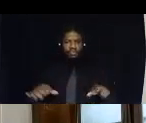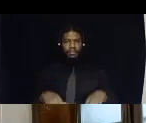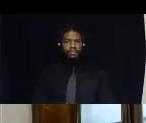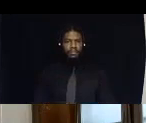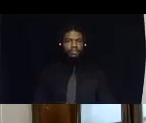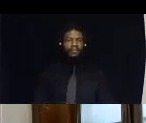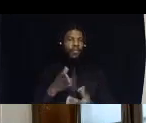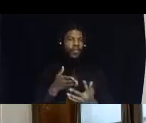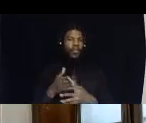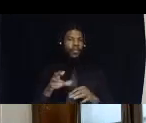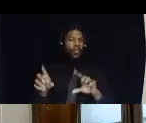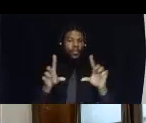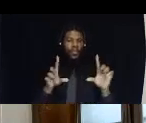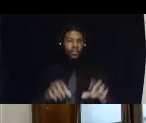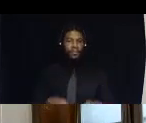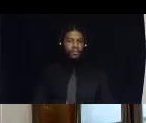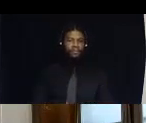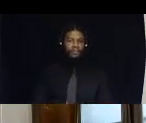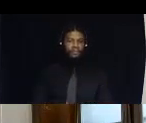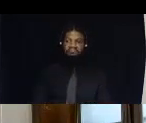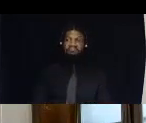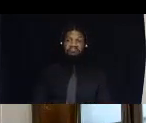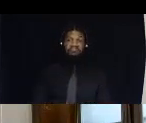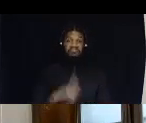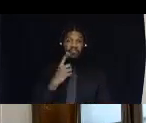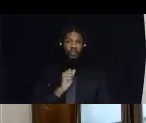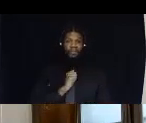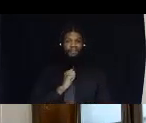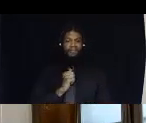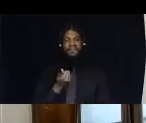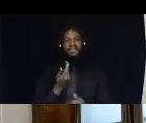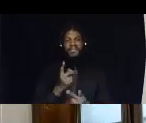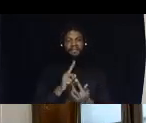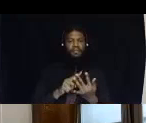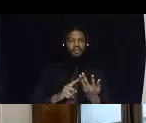For me, there's a couple of things.